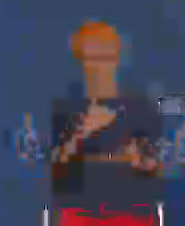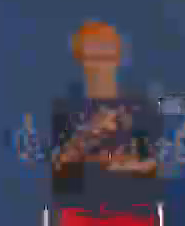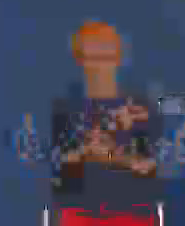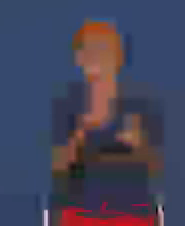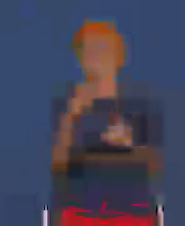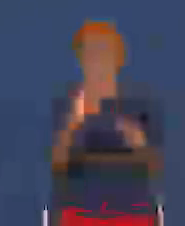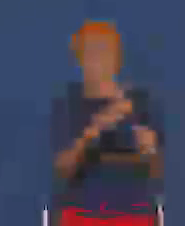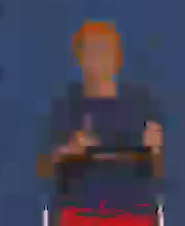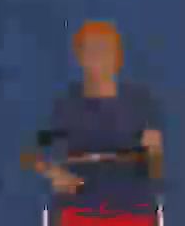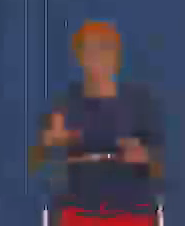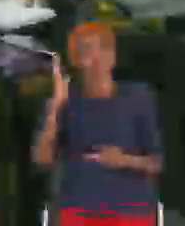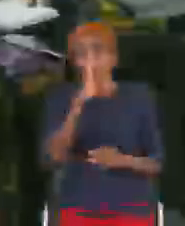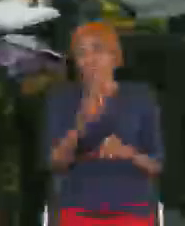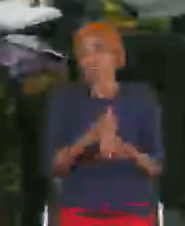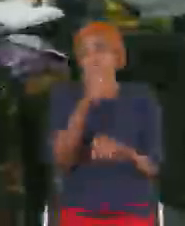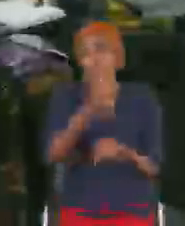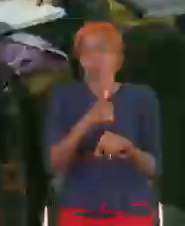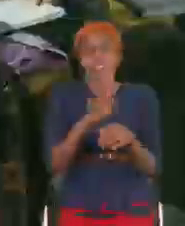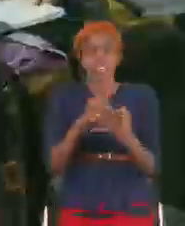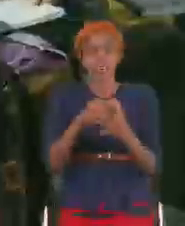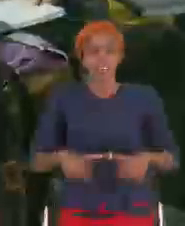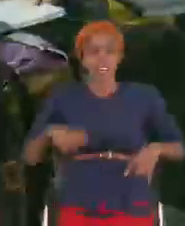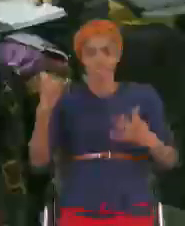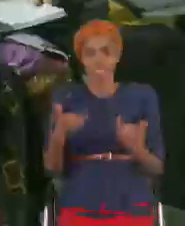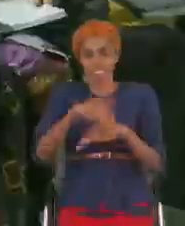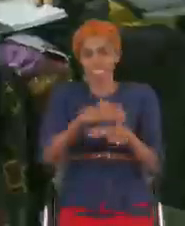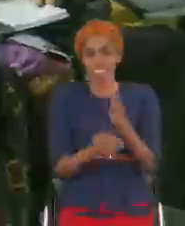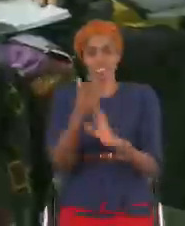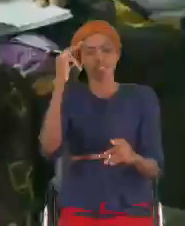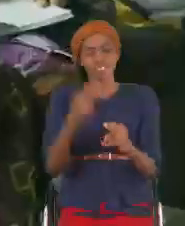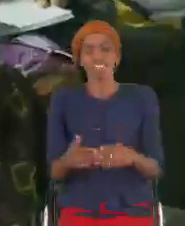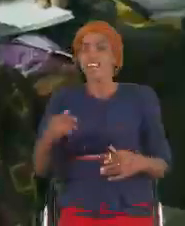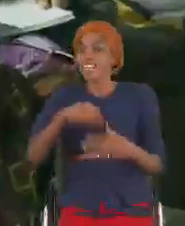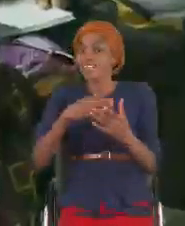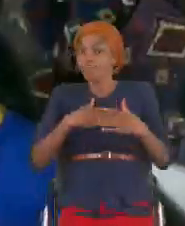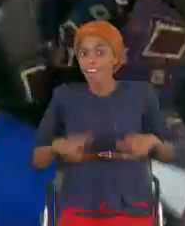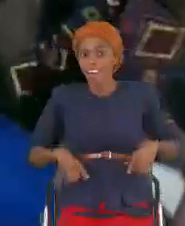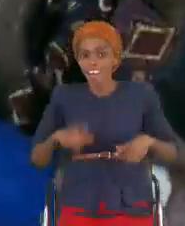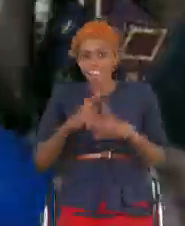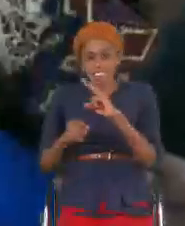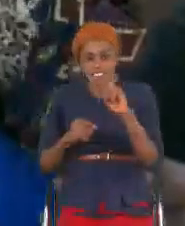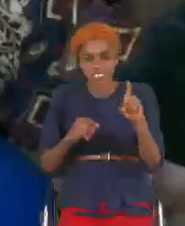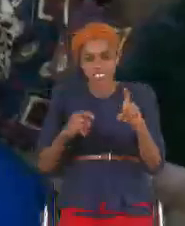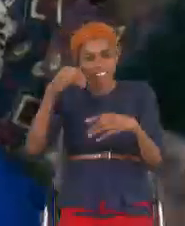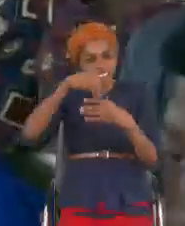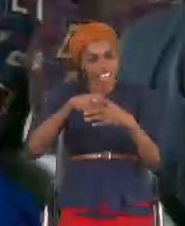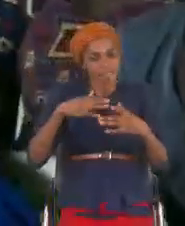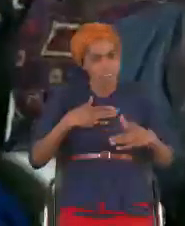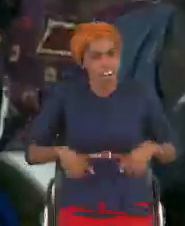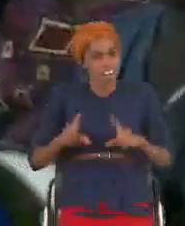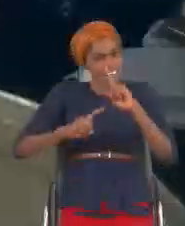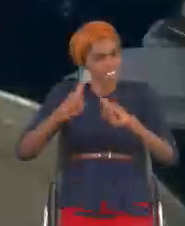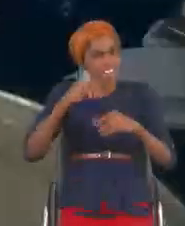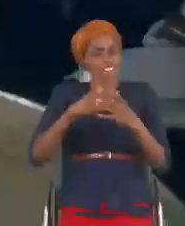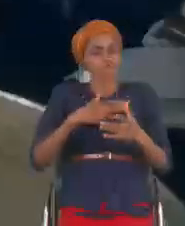will be confirmed in your life tonight. In my life tonight. In my life